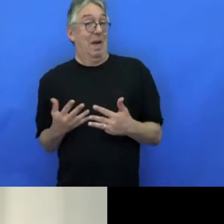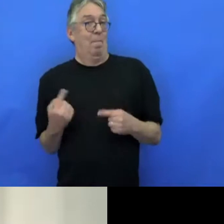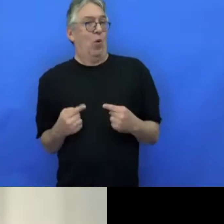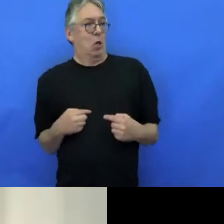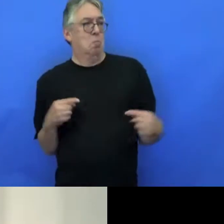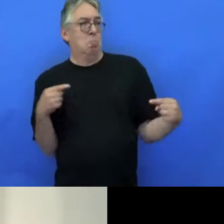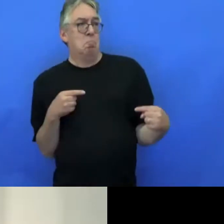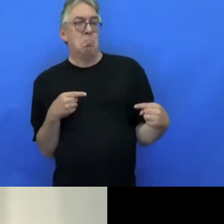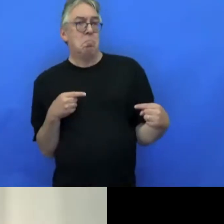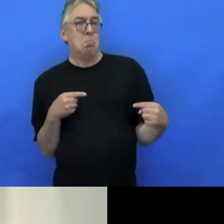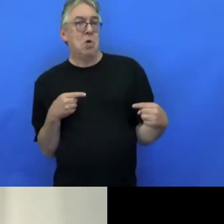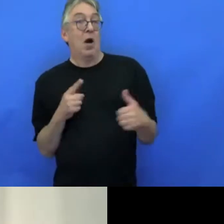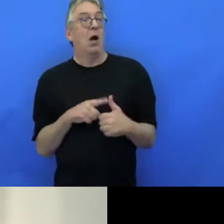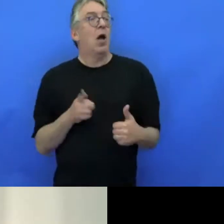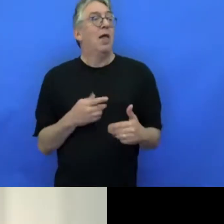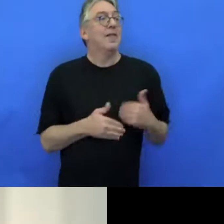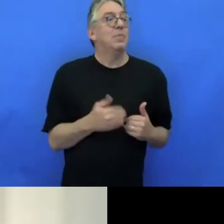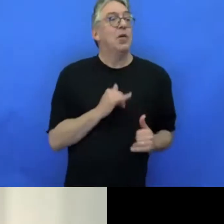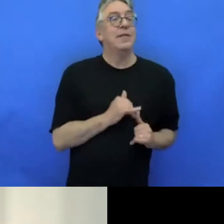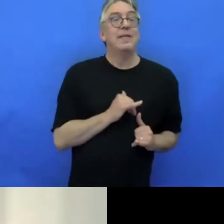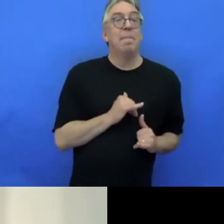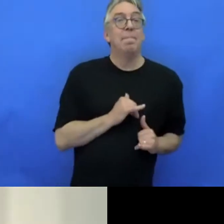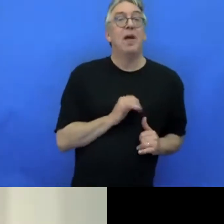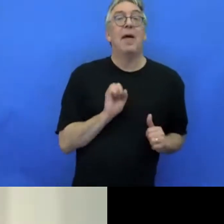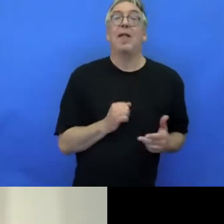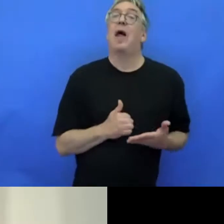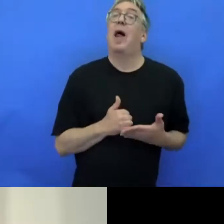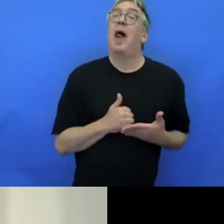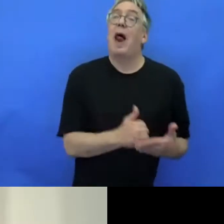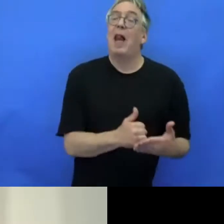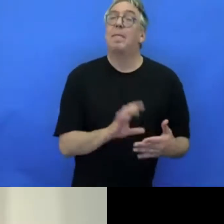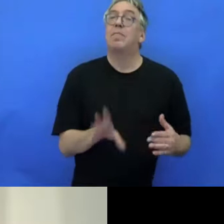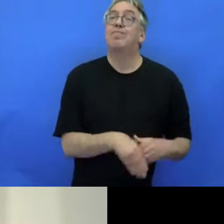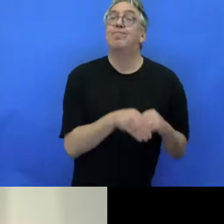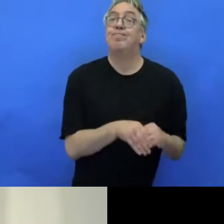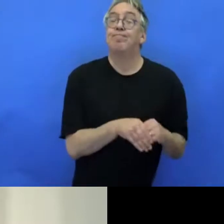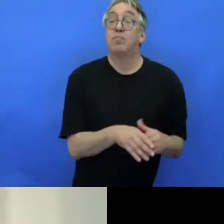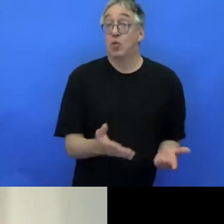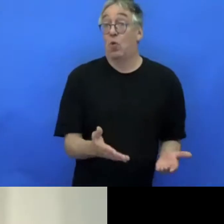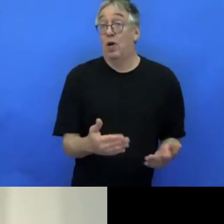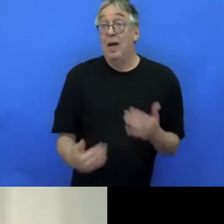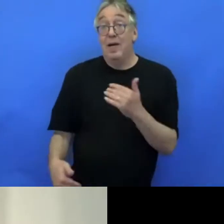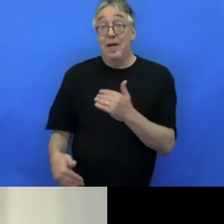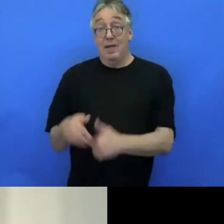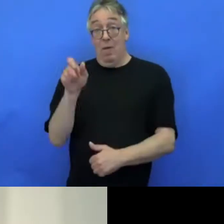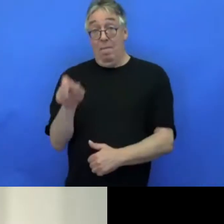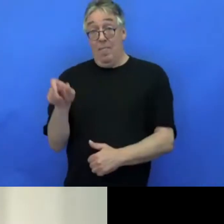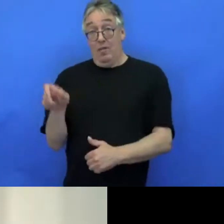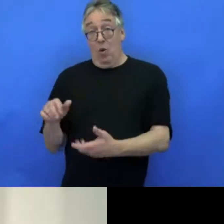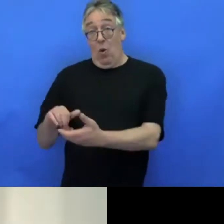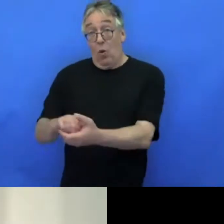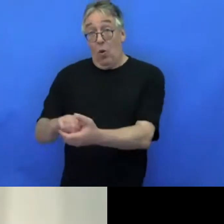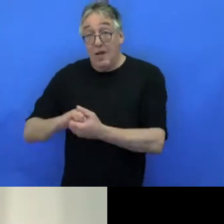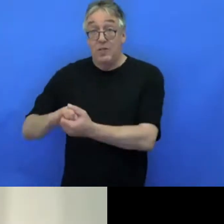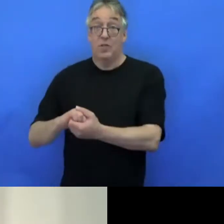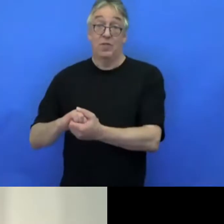in especially the third report on peace building. But I think the role of organizations of persons with disabilities, the agency of persons